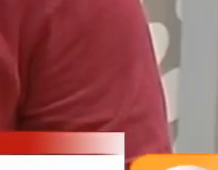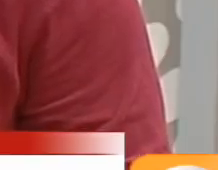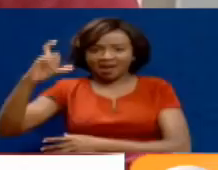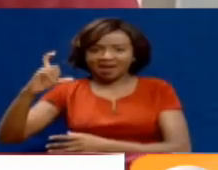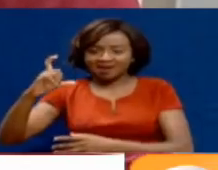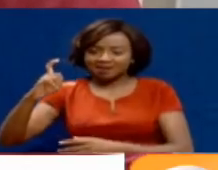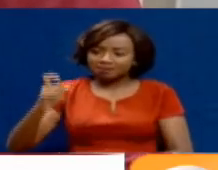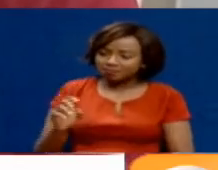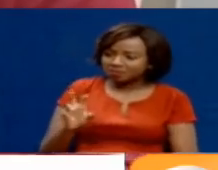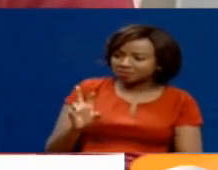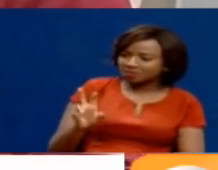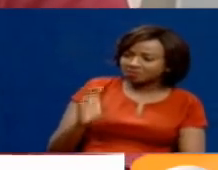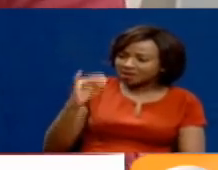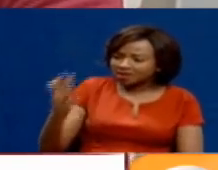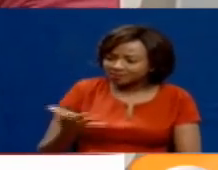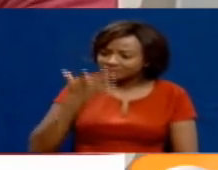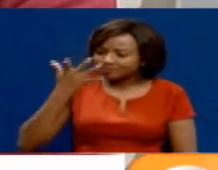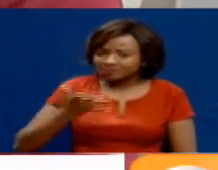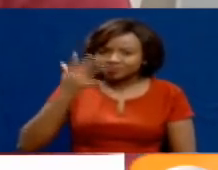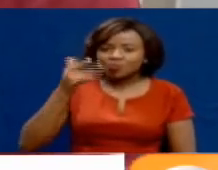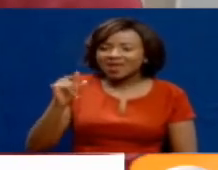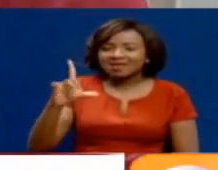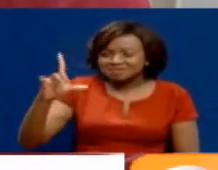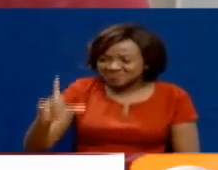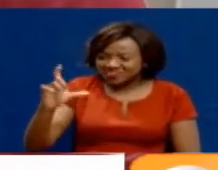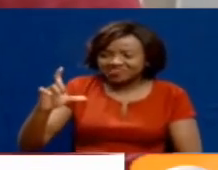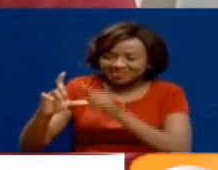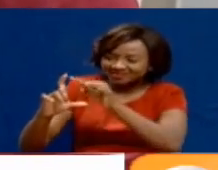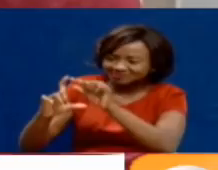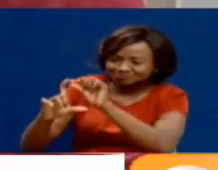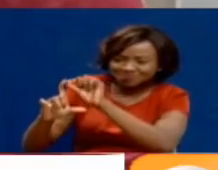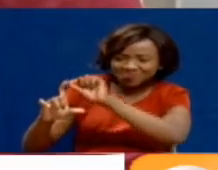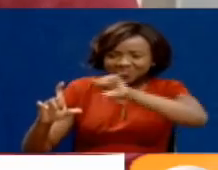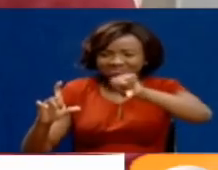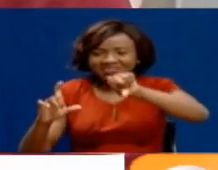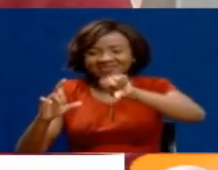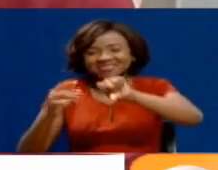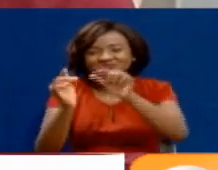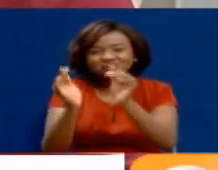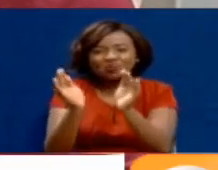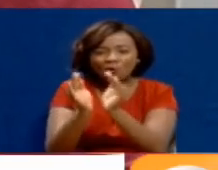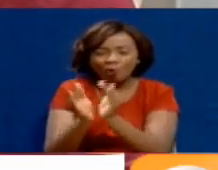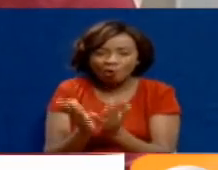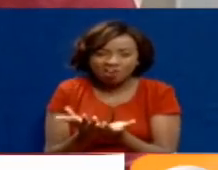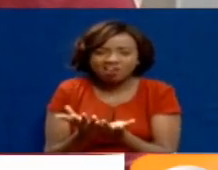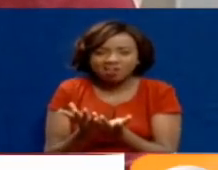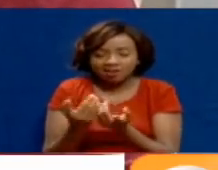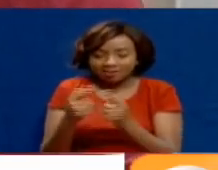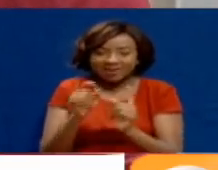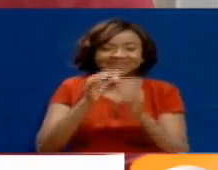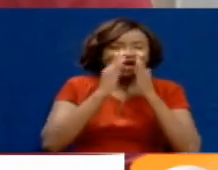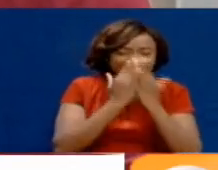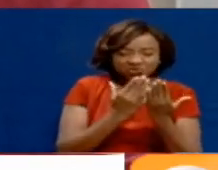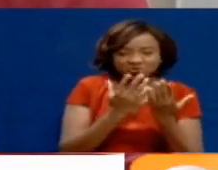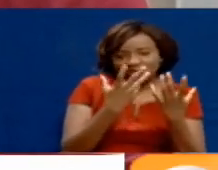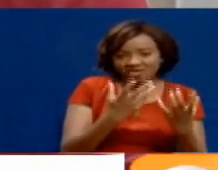sometimes and still be able to smell it. So this is much smaller than what you'd see in the fragrance, so they drop to the ground. Much bigger, sorry,